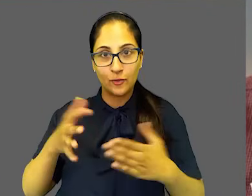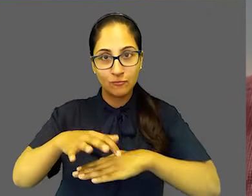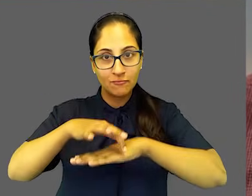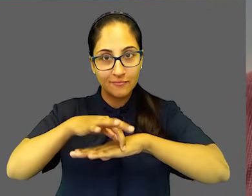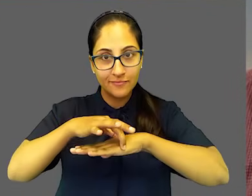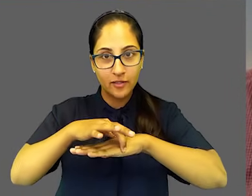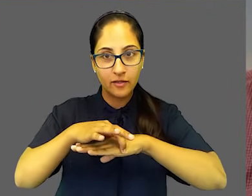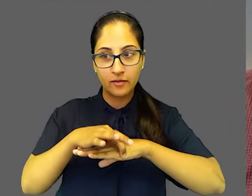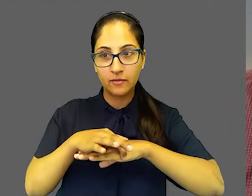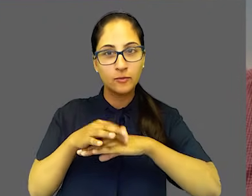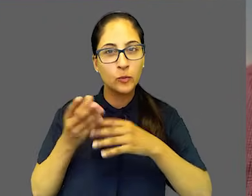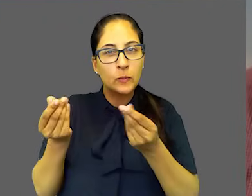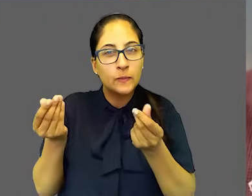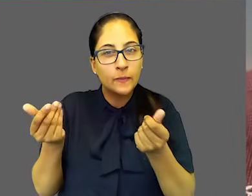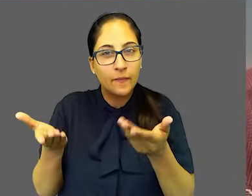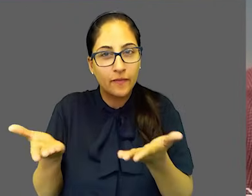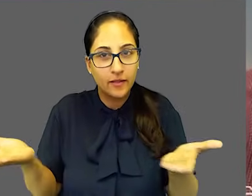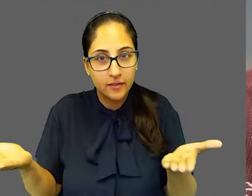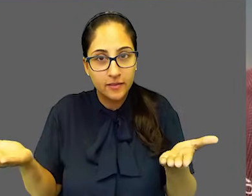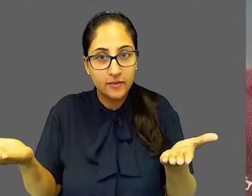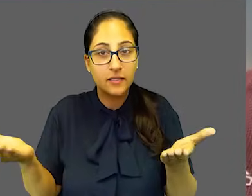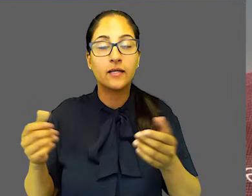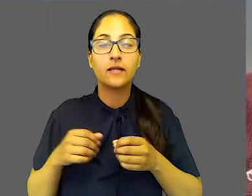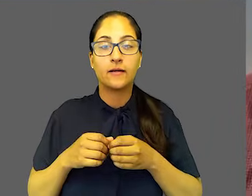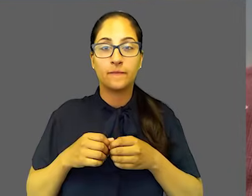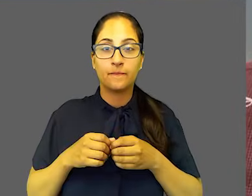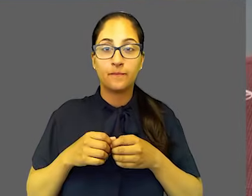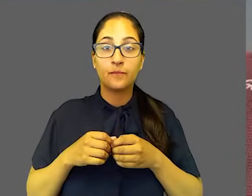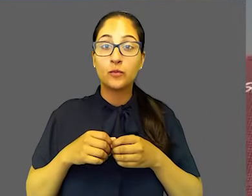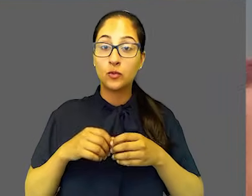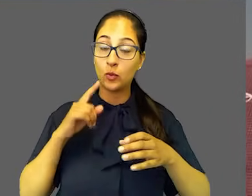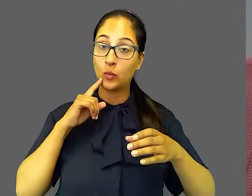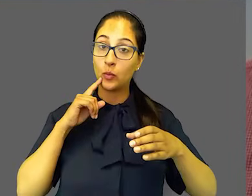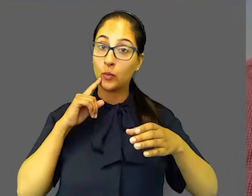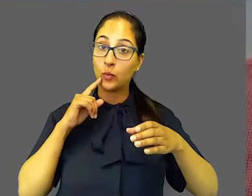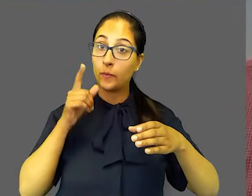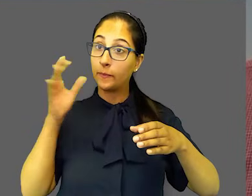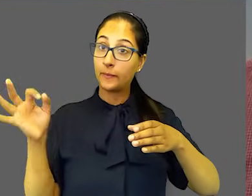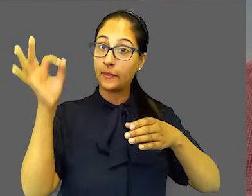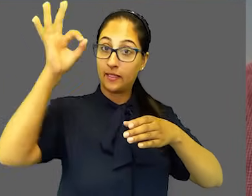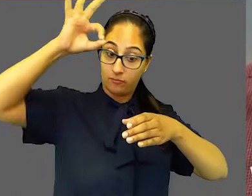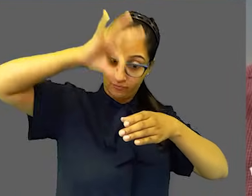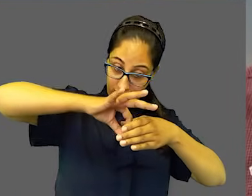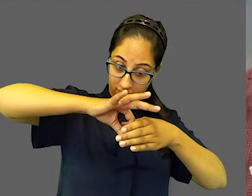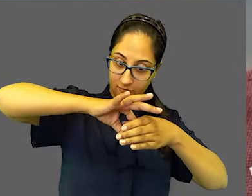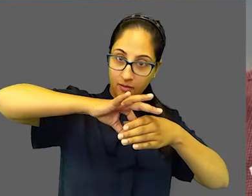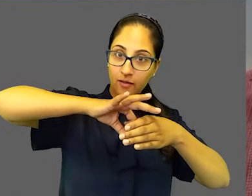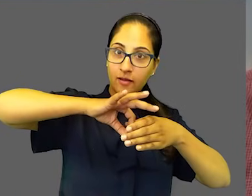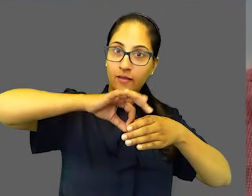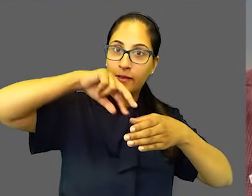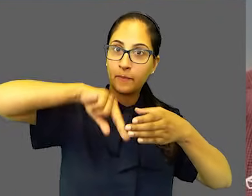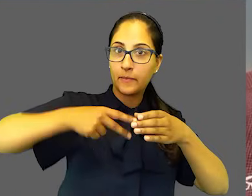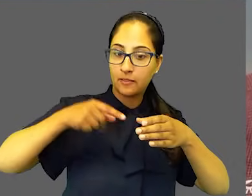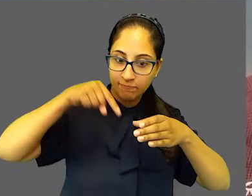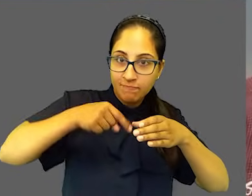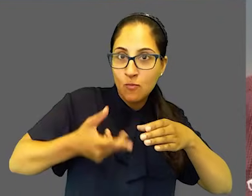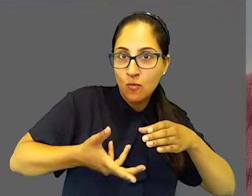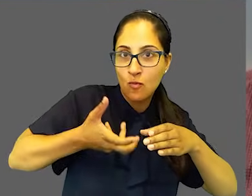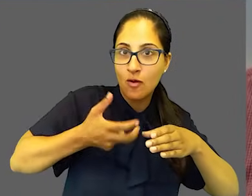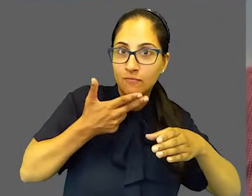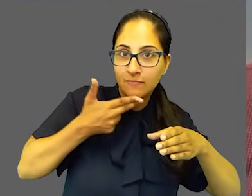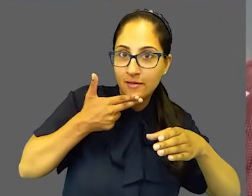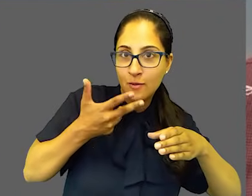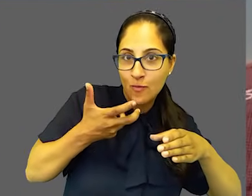the honey are too attached to the world, while those on the edge are good because they're not too attached to the